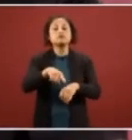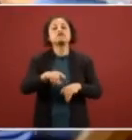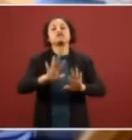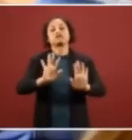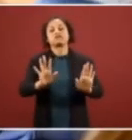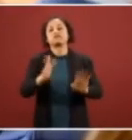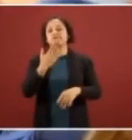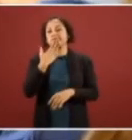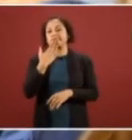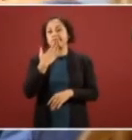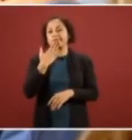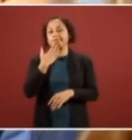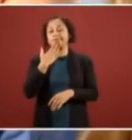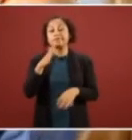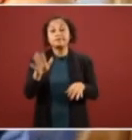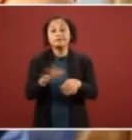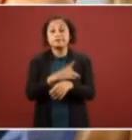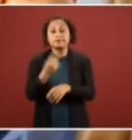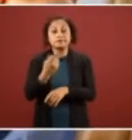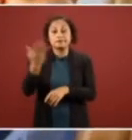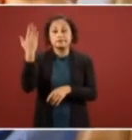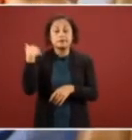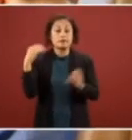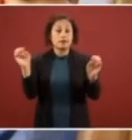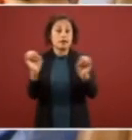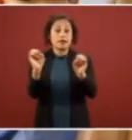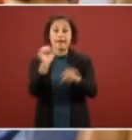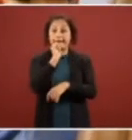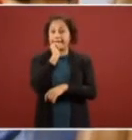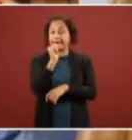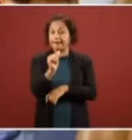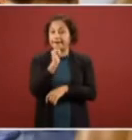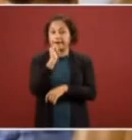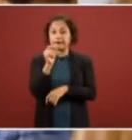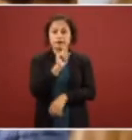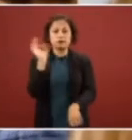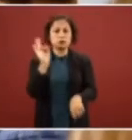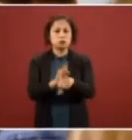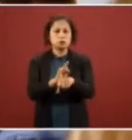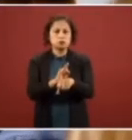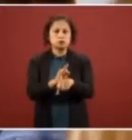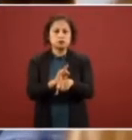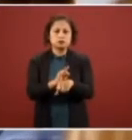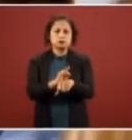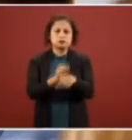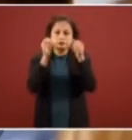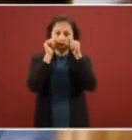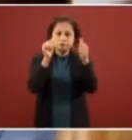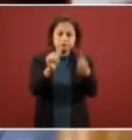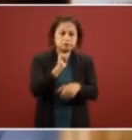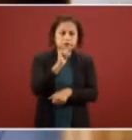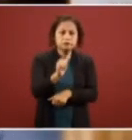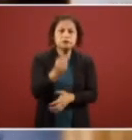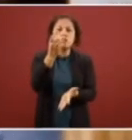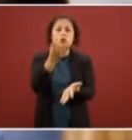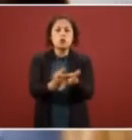es que no había nada. Communities. Because no there was protección. None. There was no protection. Lo que había era la Policía Federal. What we had was